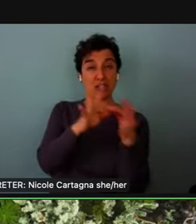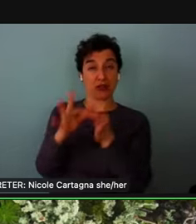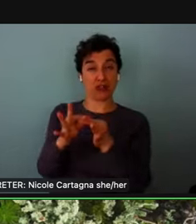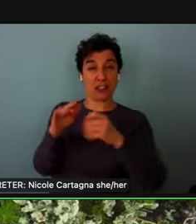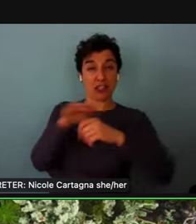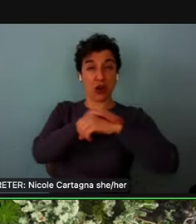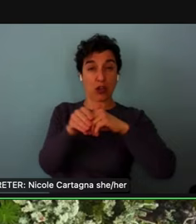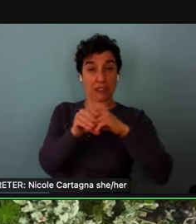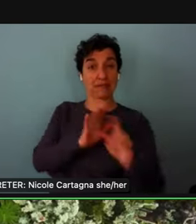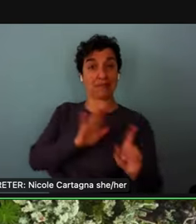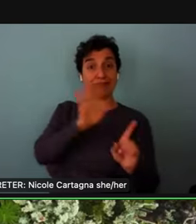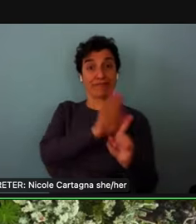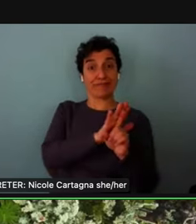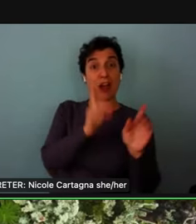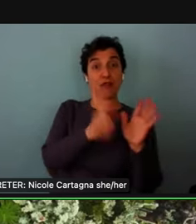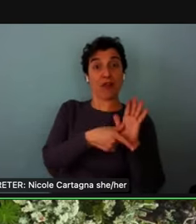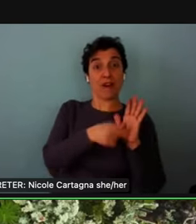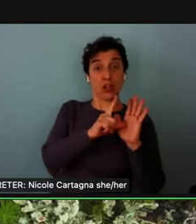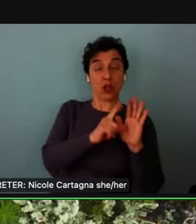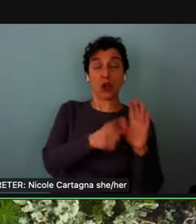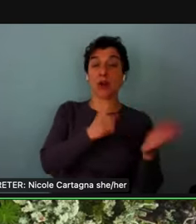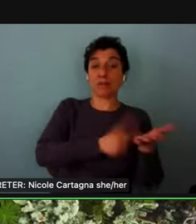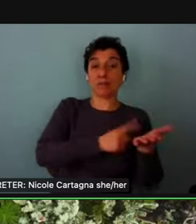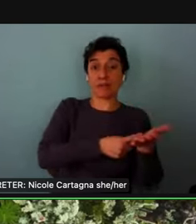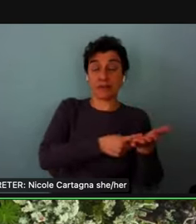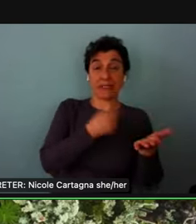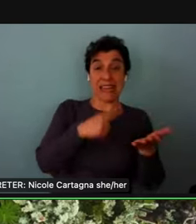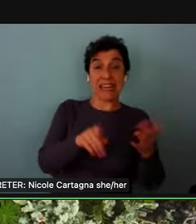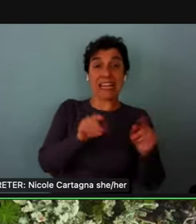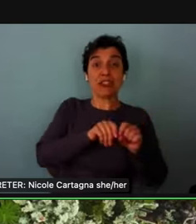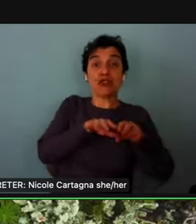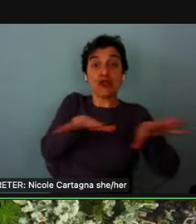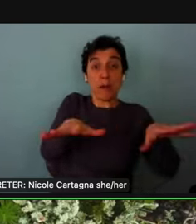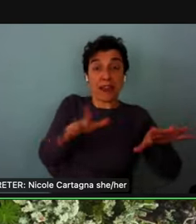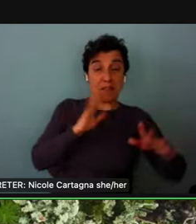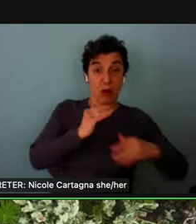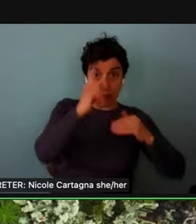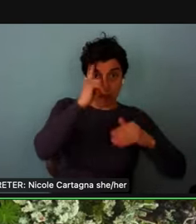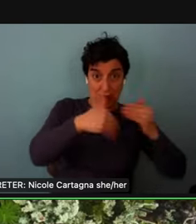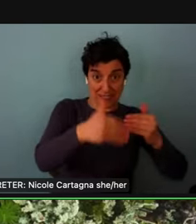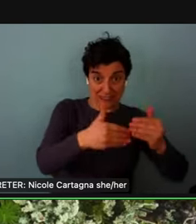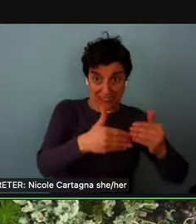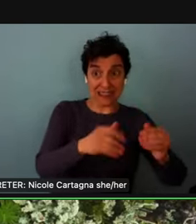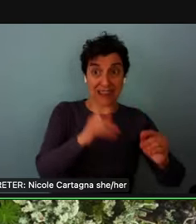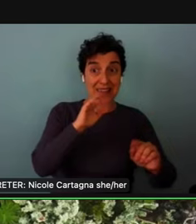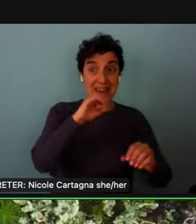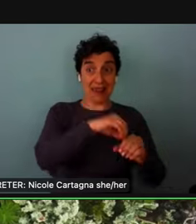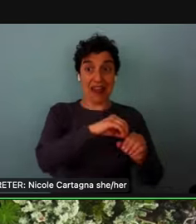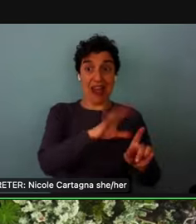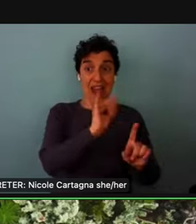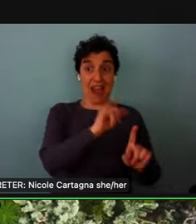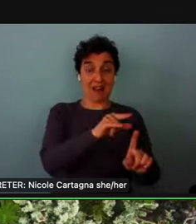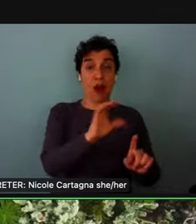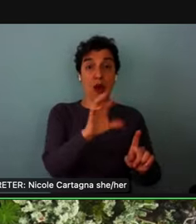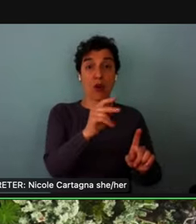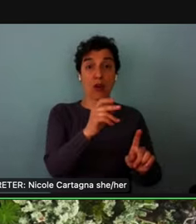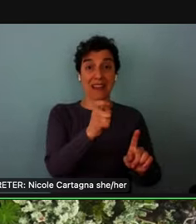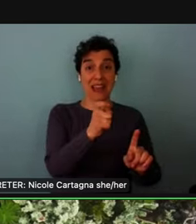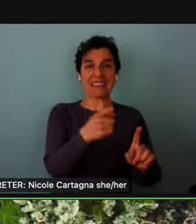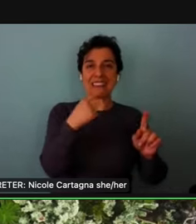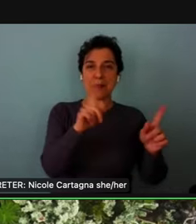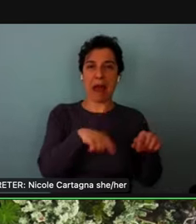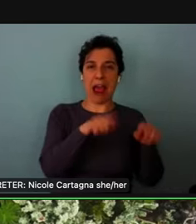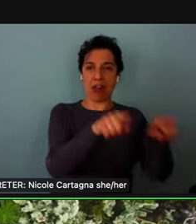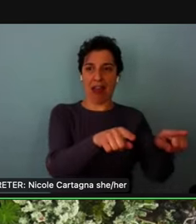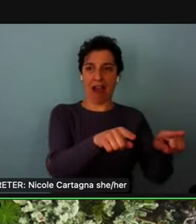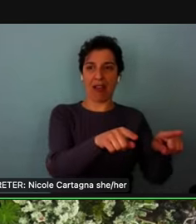review, Goldman-Rakish argued that distributed processing in the primate association cortex is organized in a parallel fashion.